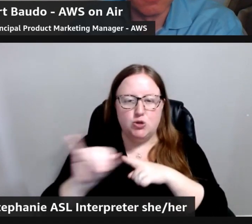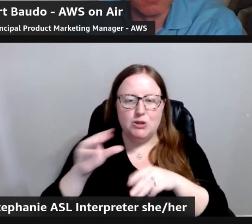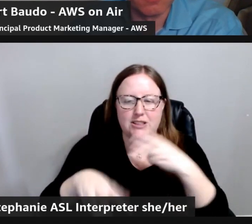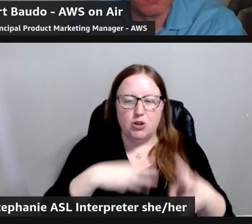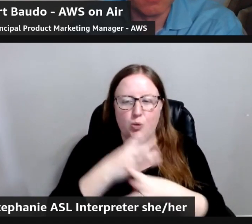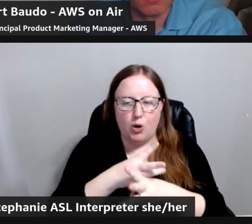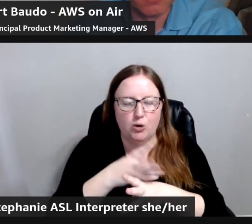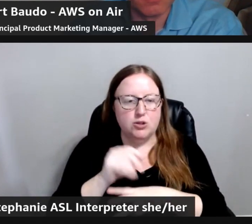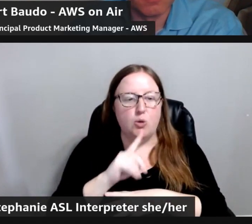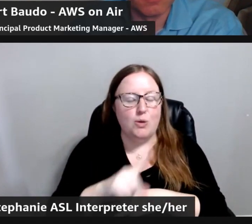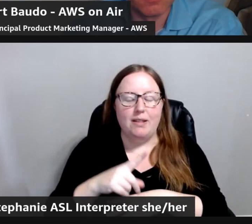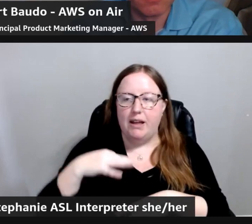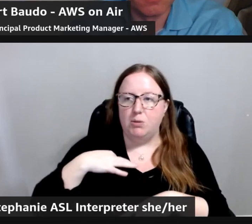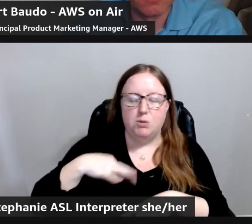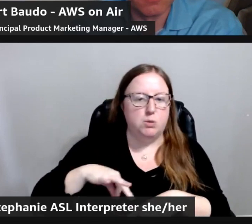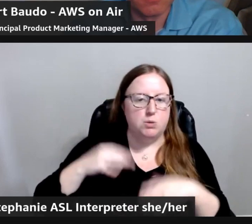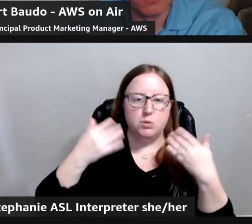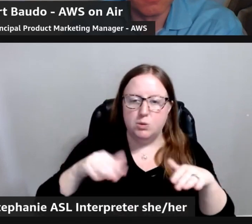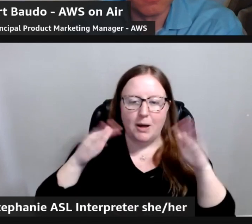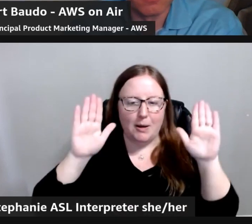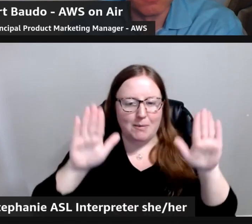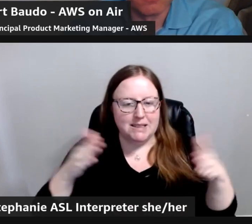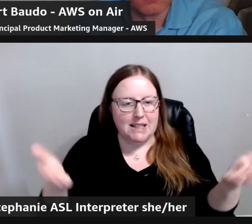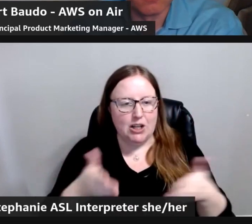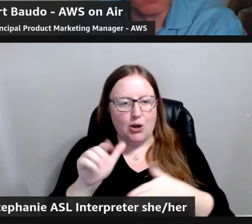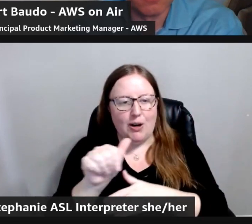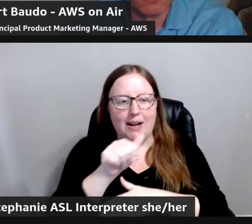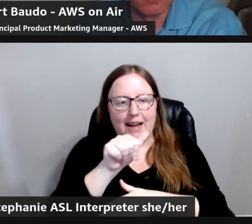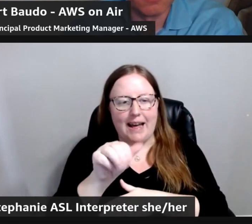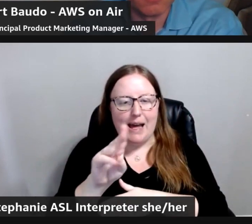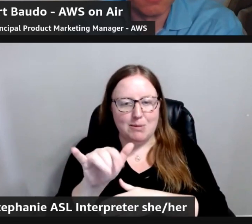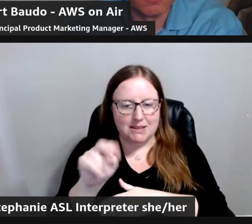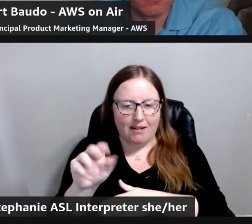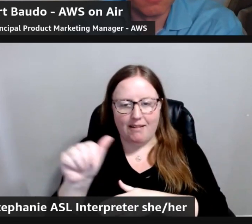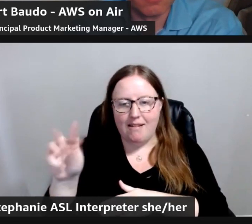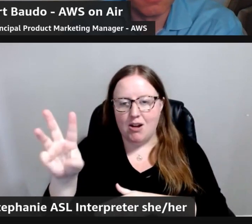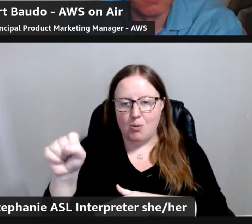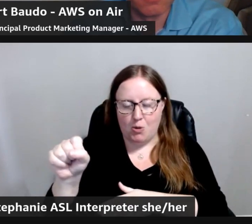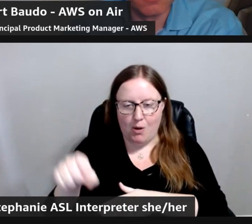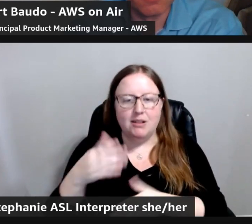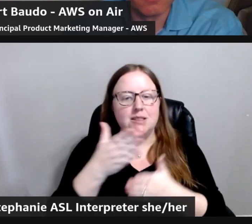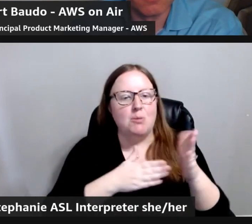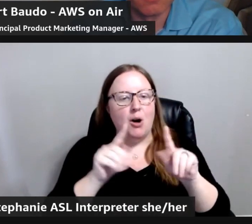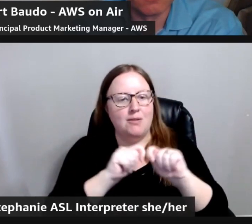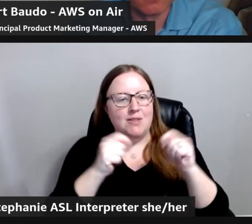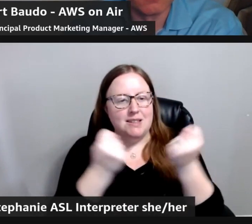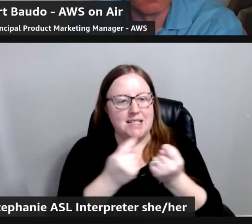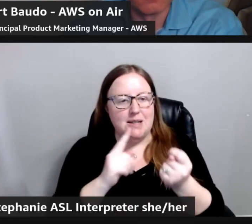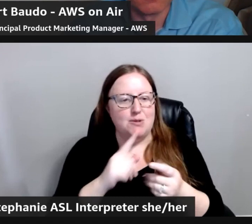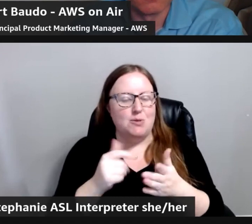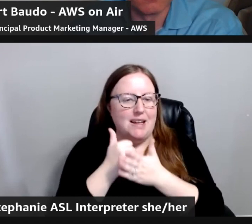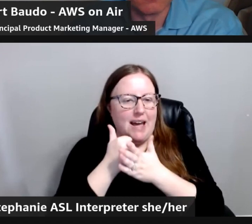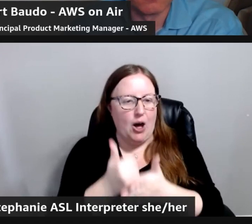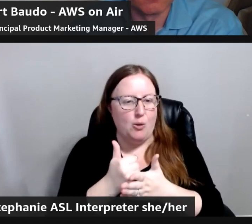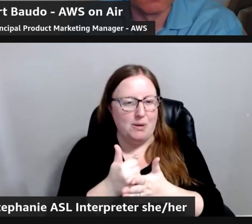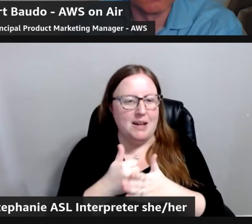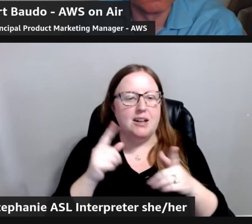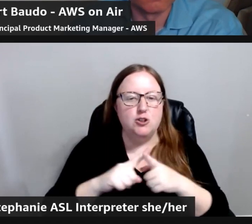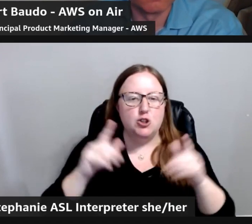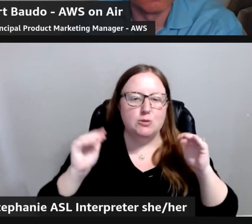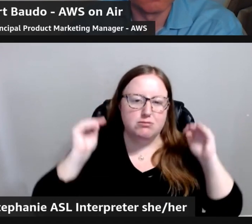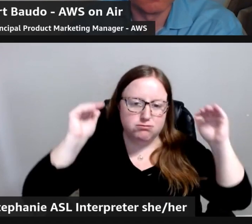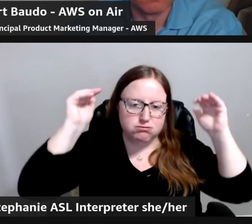an incredible privilege to get to be at Amazon and at AWS as part of the team of teams that's helping us to really raise the